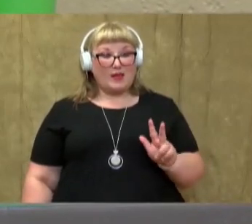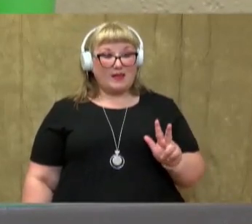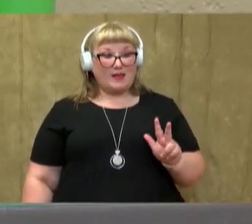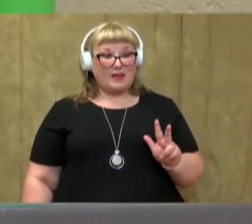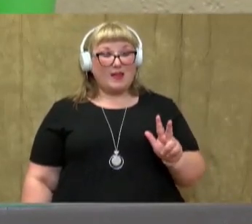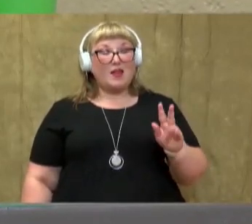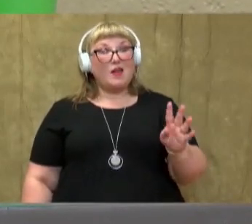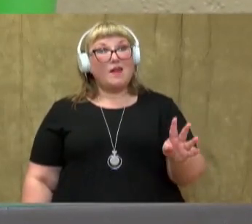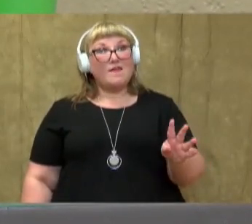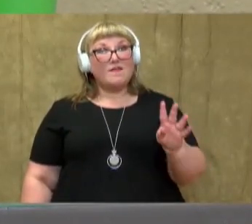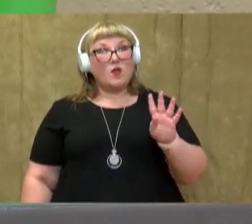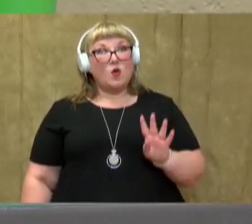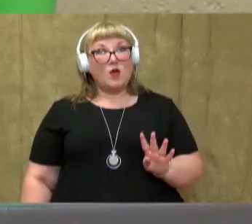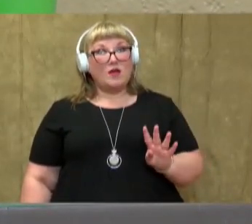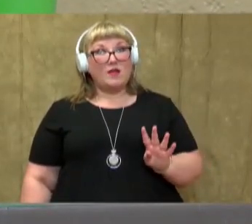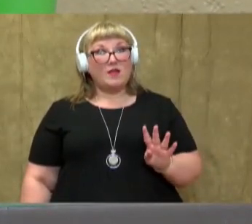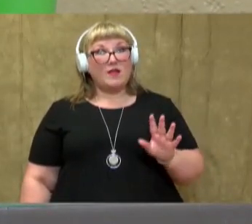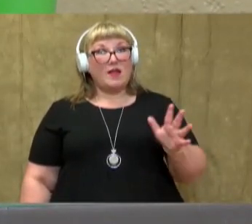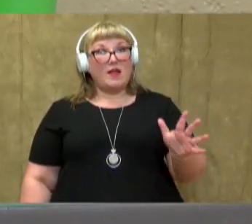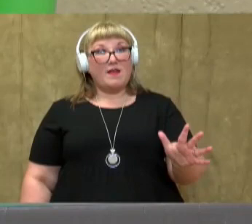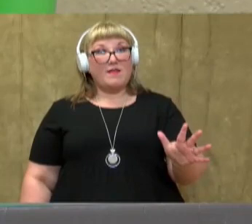three, four,